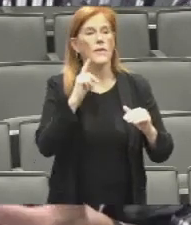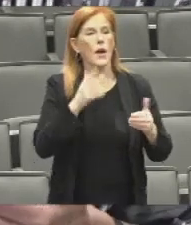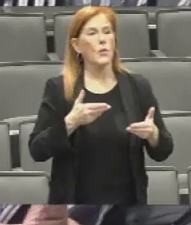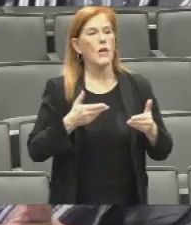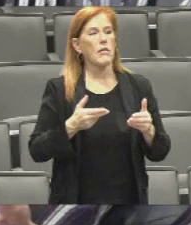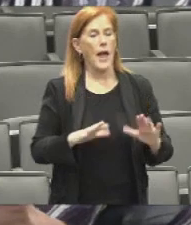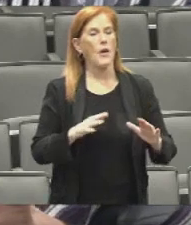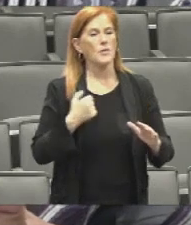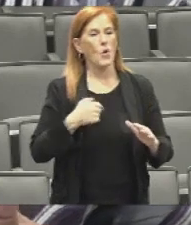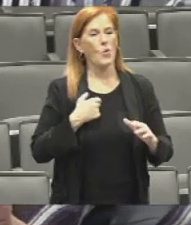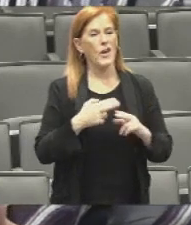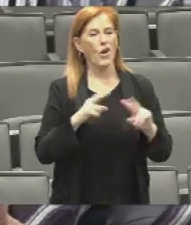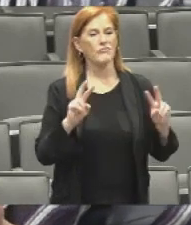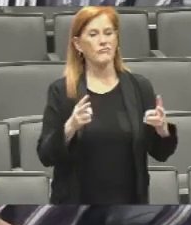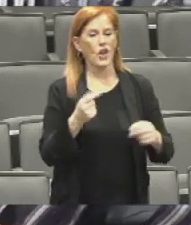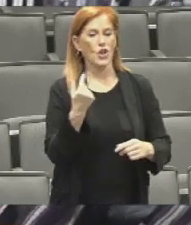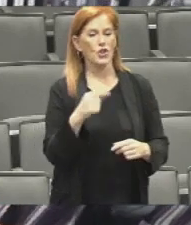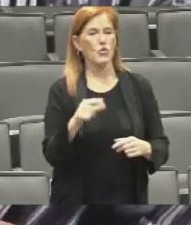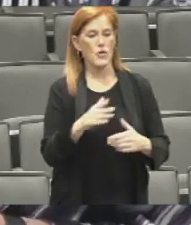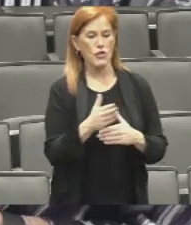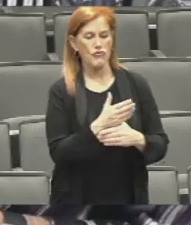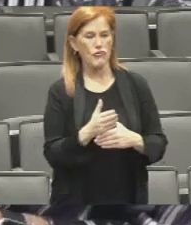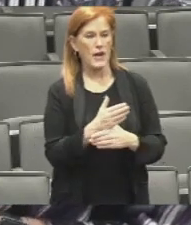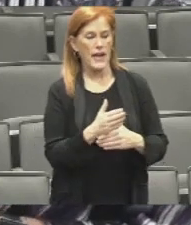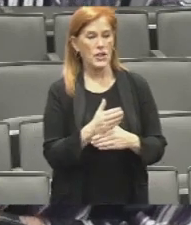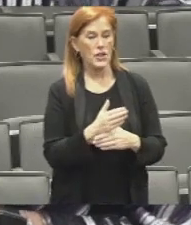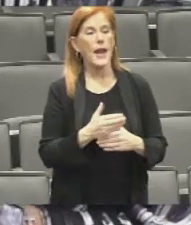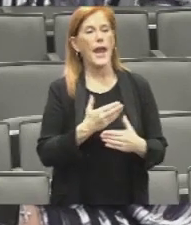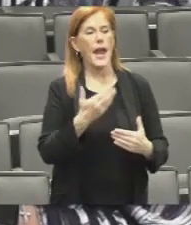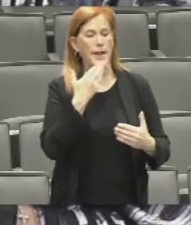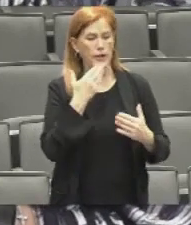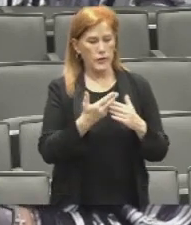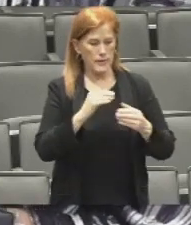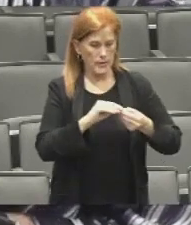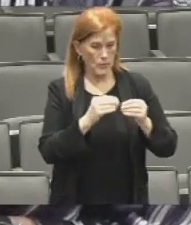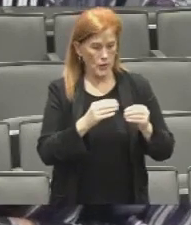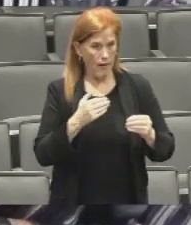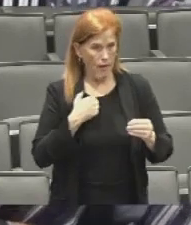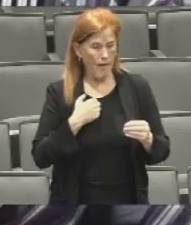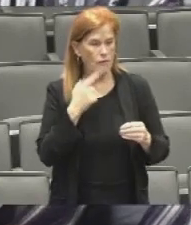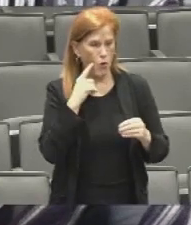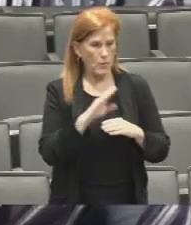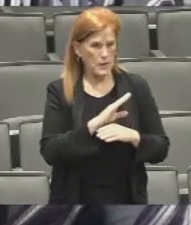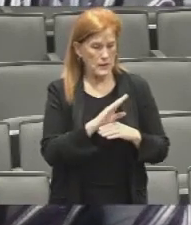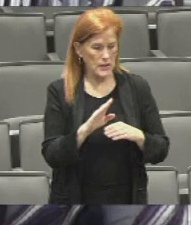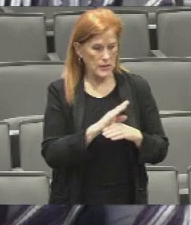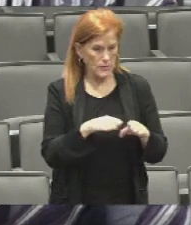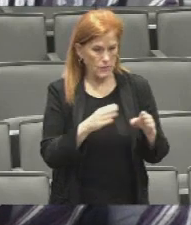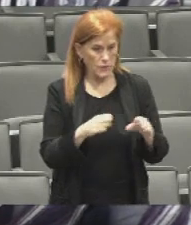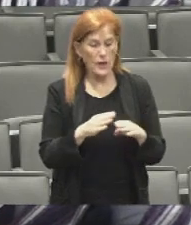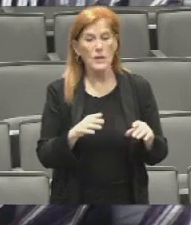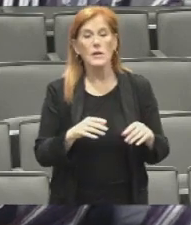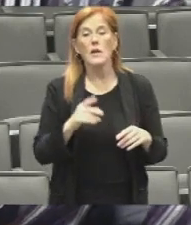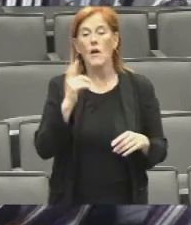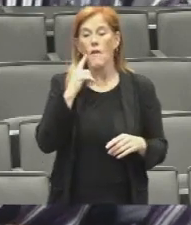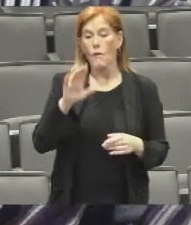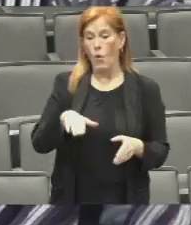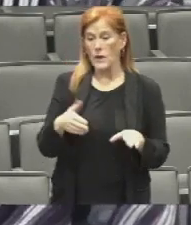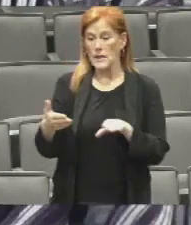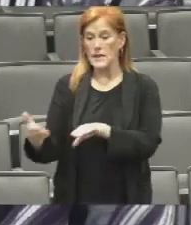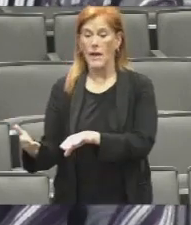the green range, and that would be a good measure to have. In regards to related death, it's